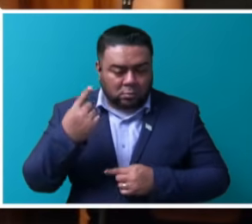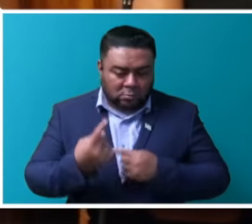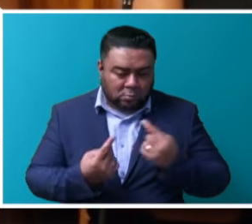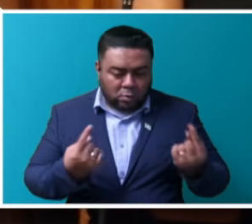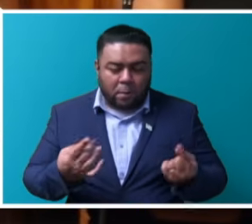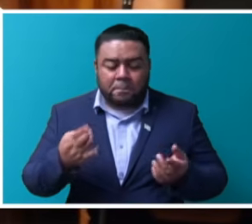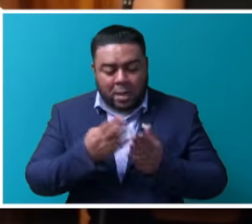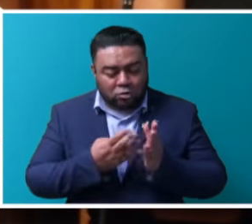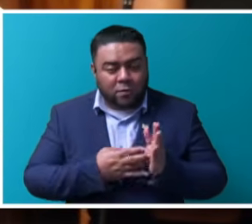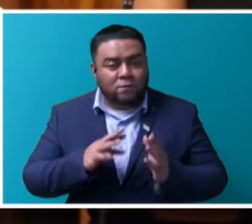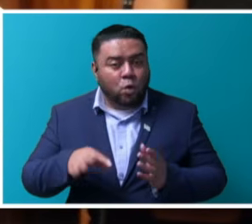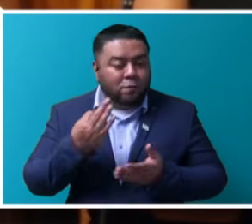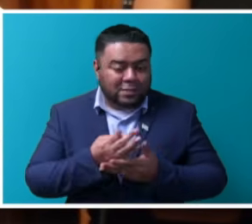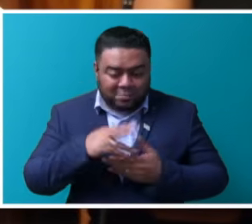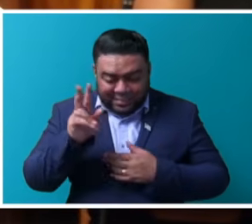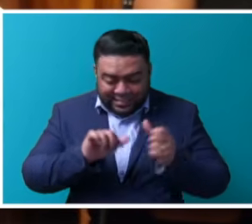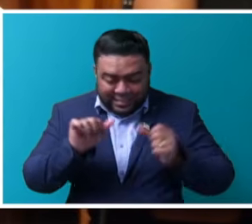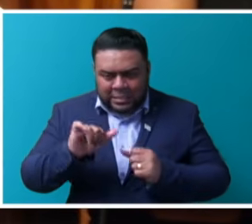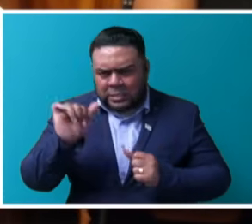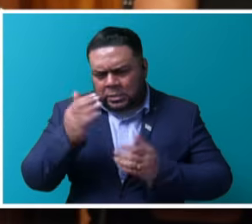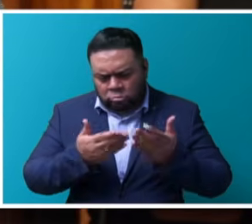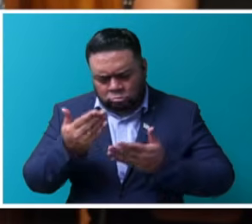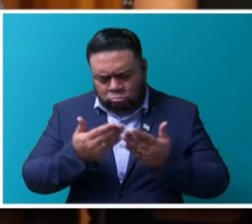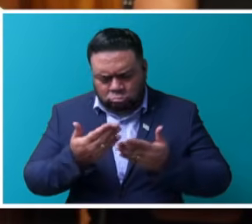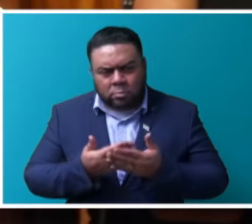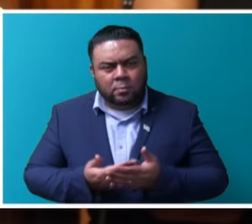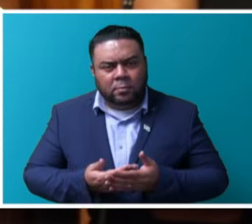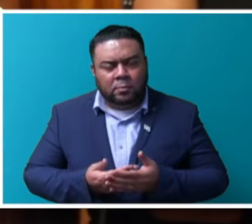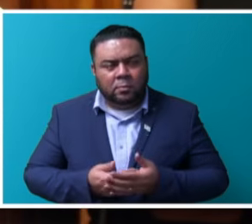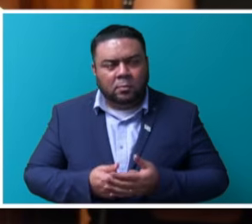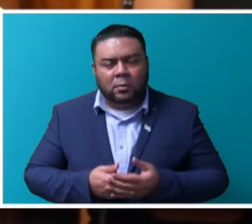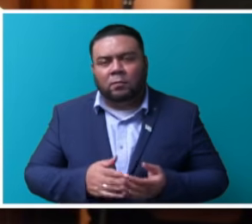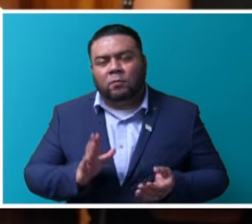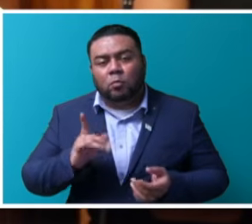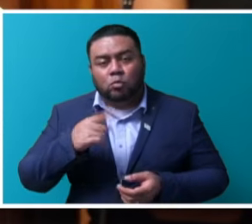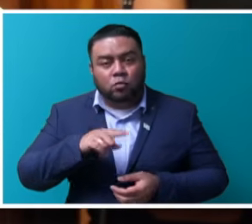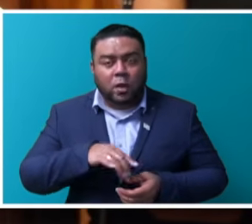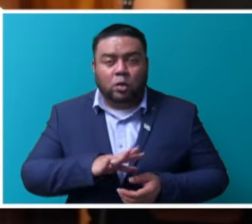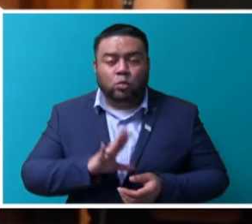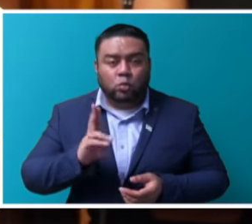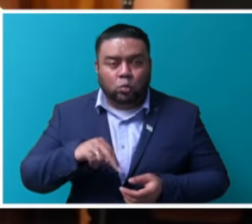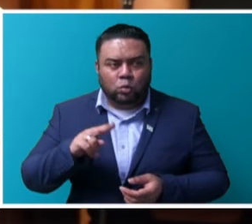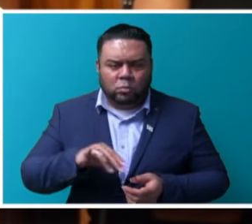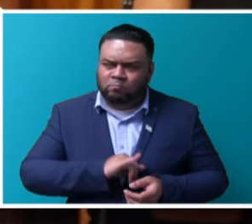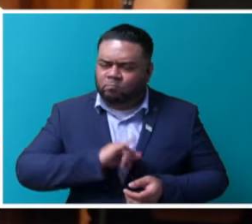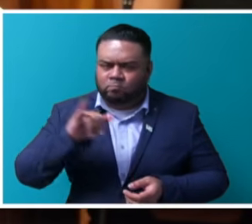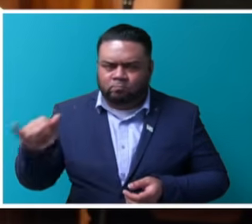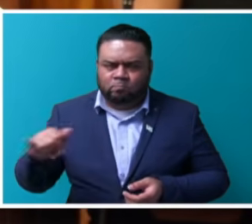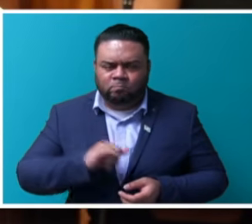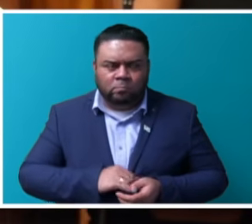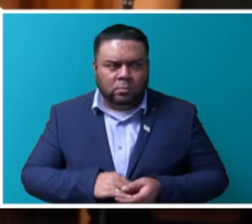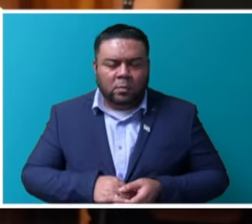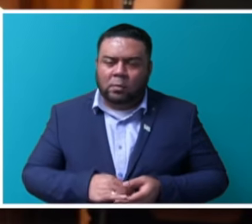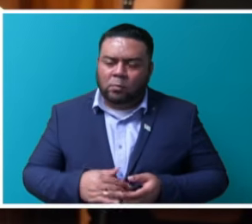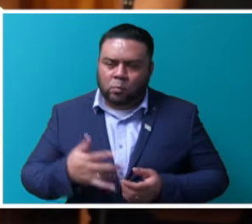in this budget for feasibility study on a flyover road from Suba to Nasori. The project seeks to significantly reduce travel